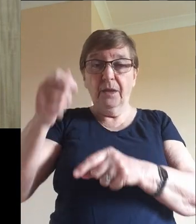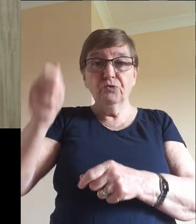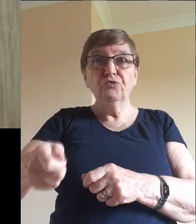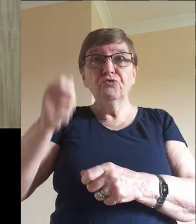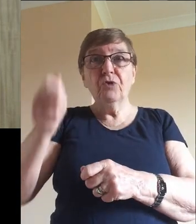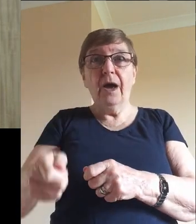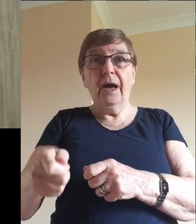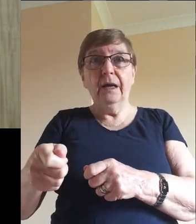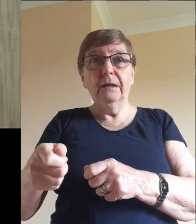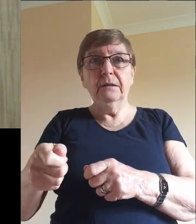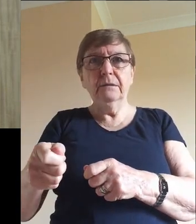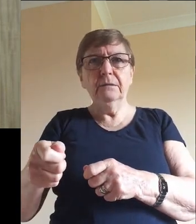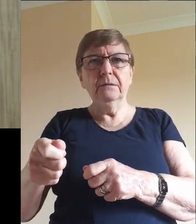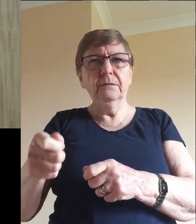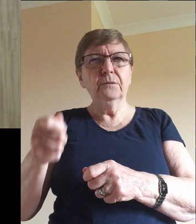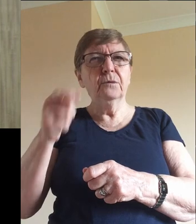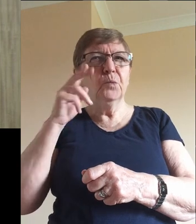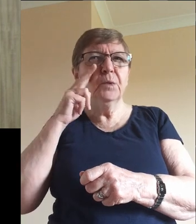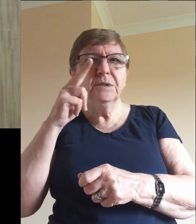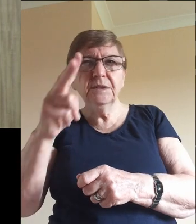the issue of silence comes up.